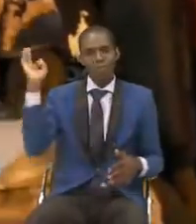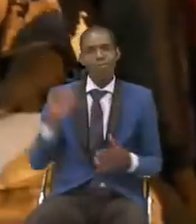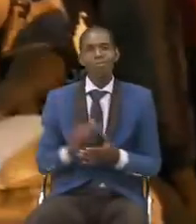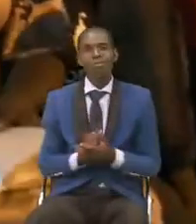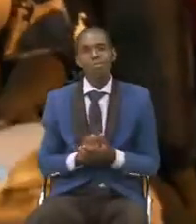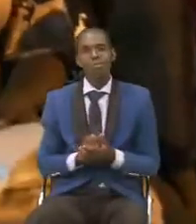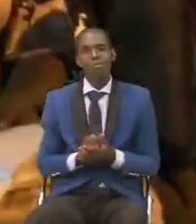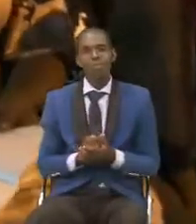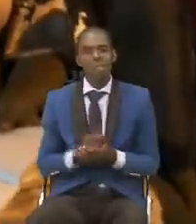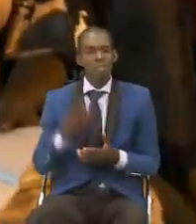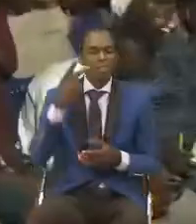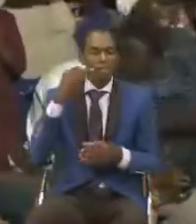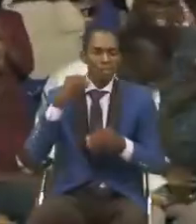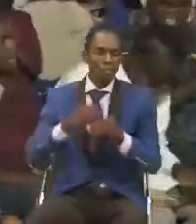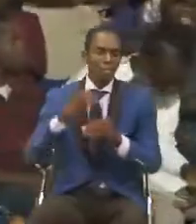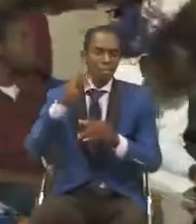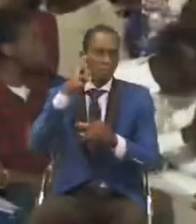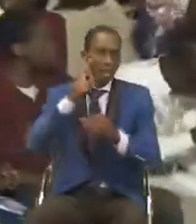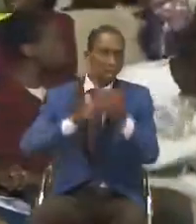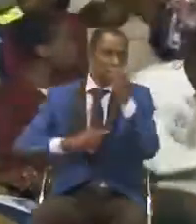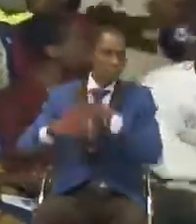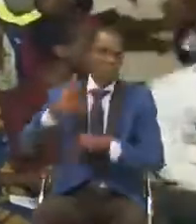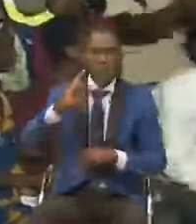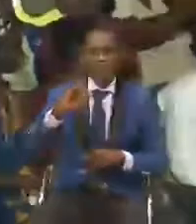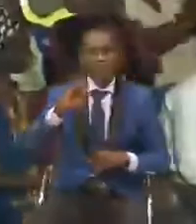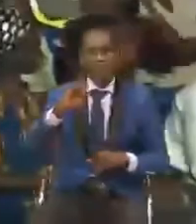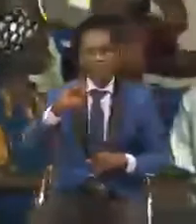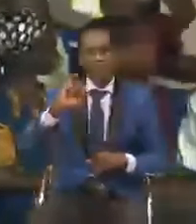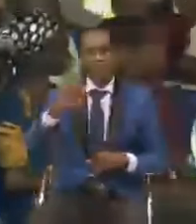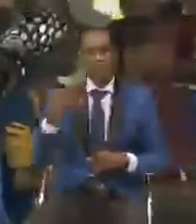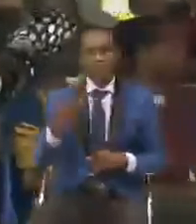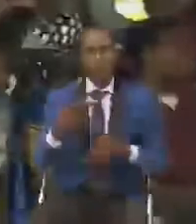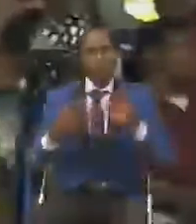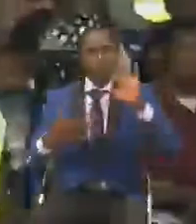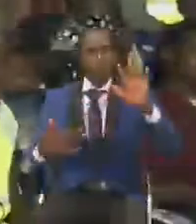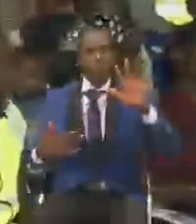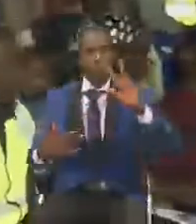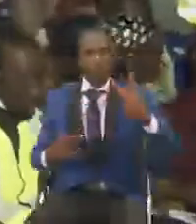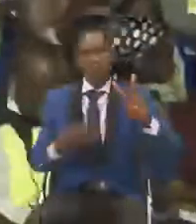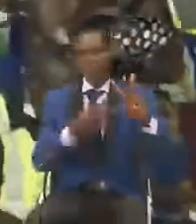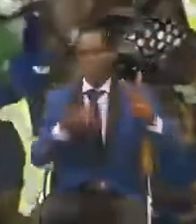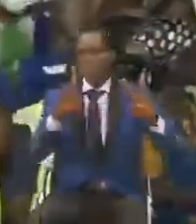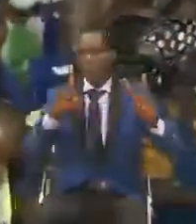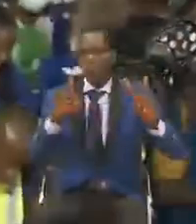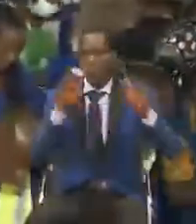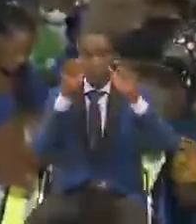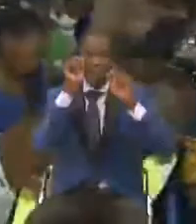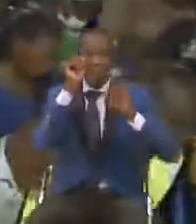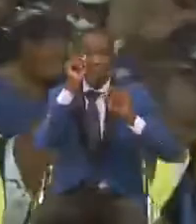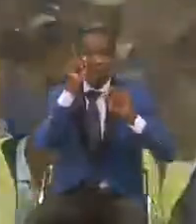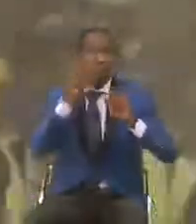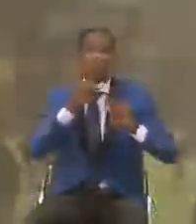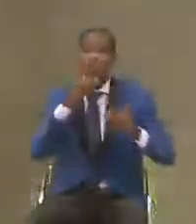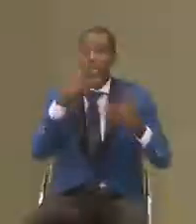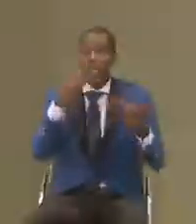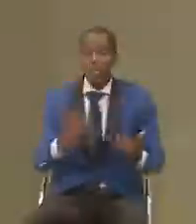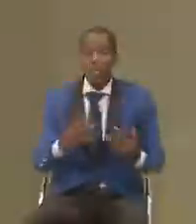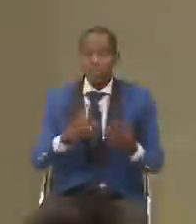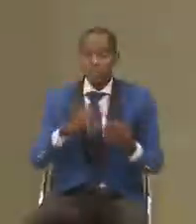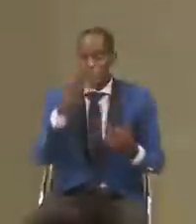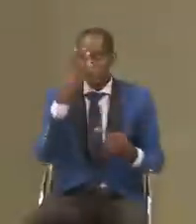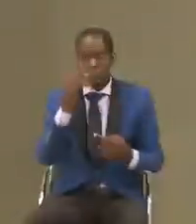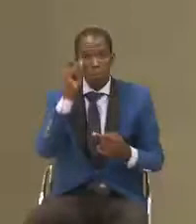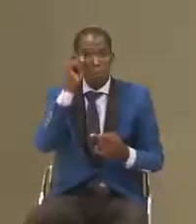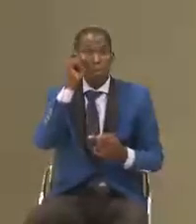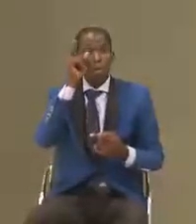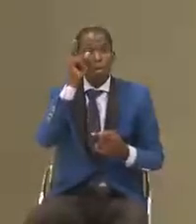I shake it off. Look at Isaiah chapter 52 verse 1. Awake.